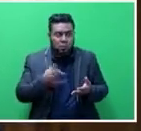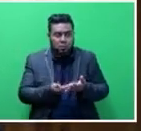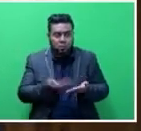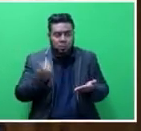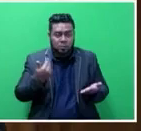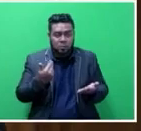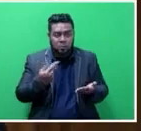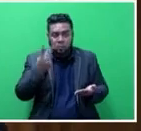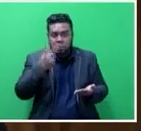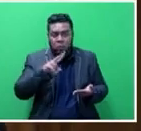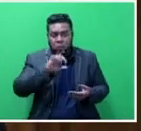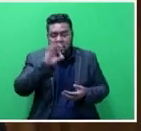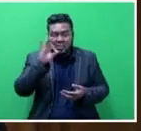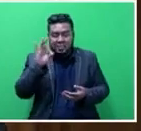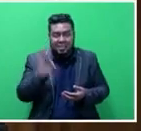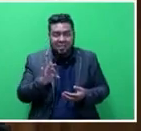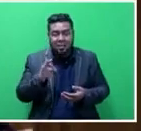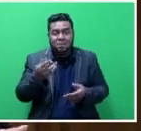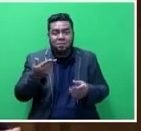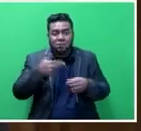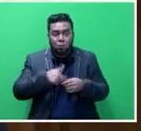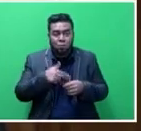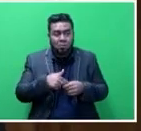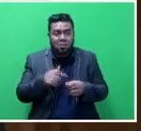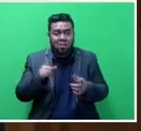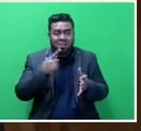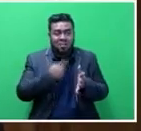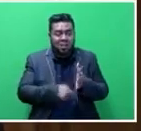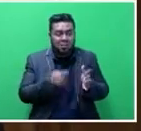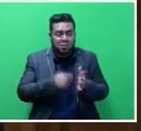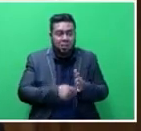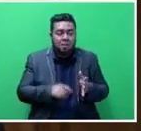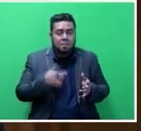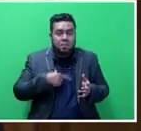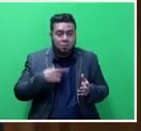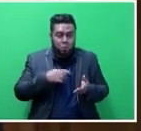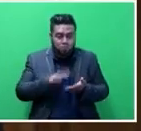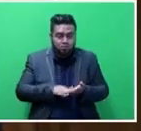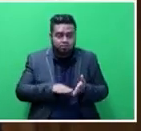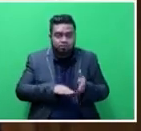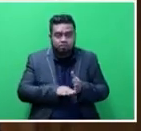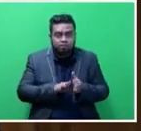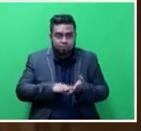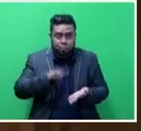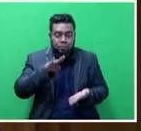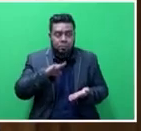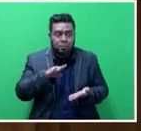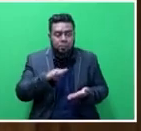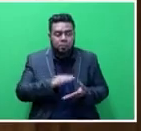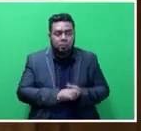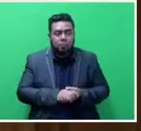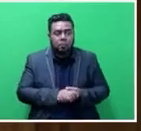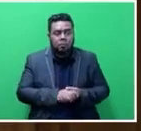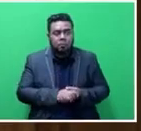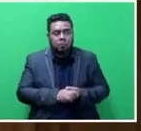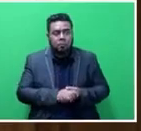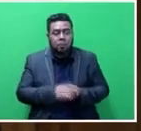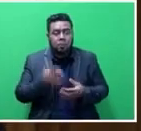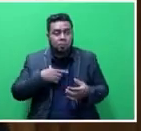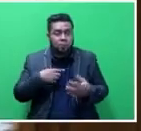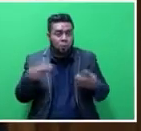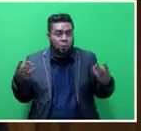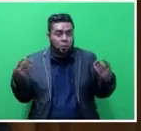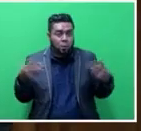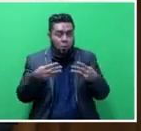of the 20-cent fuel tax, way before the price of crude oil increased due to Russia's invasion of Ukraine, the